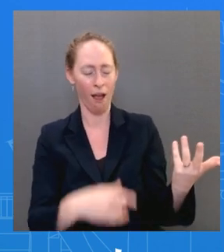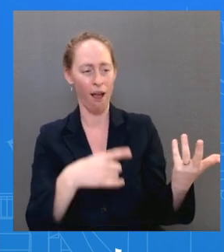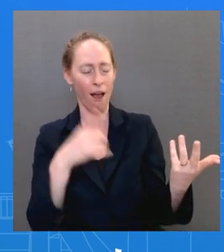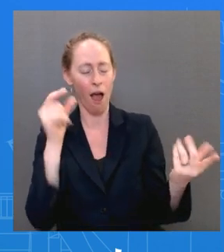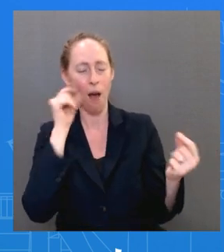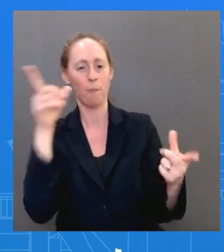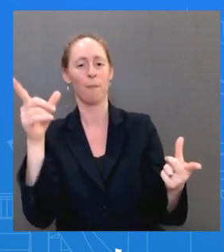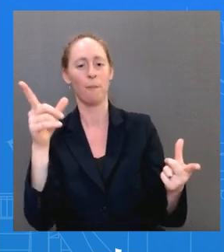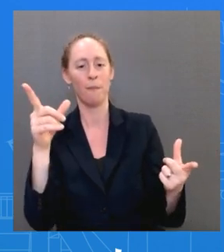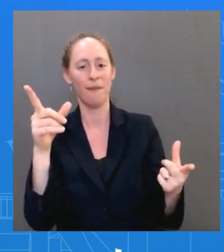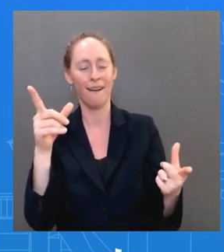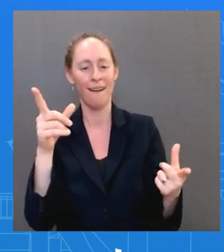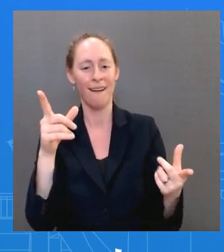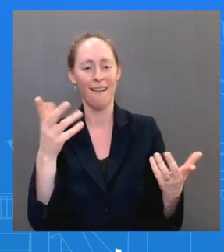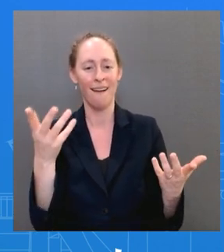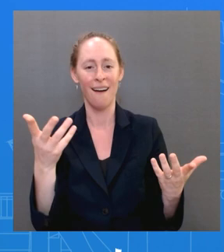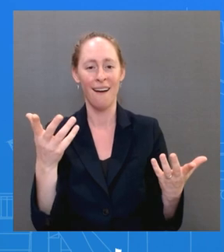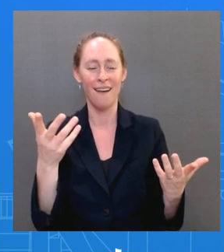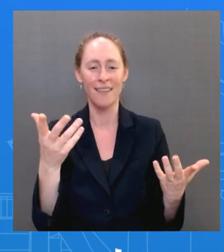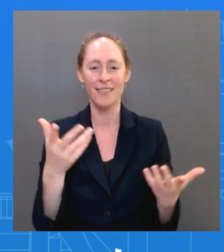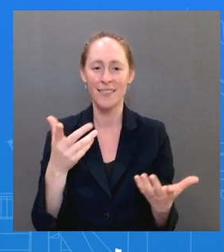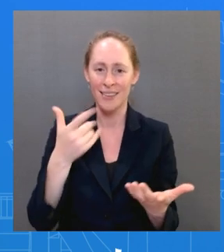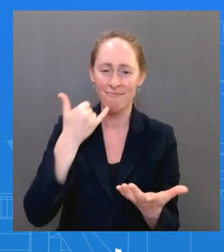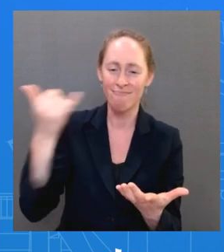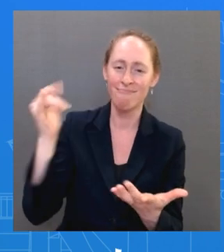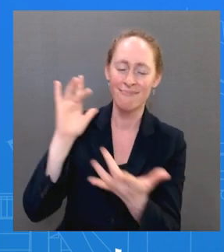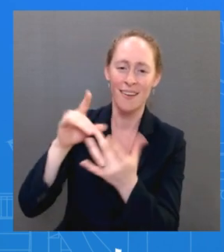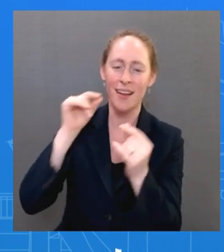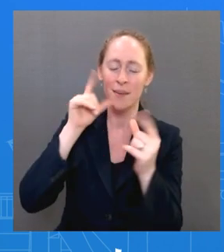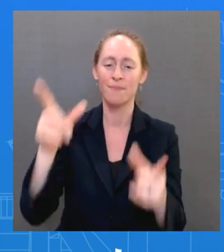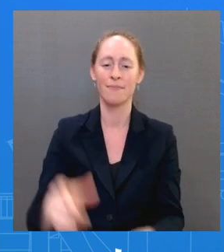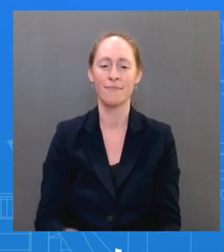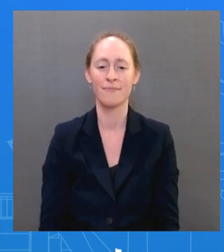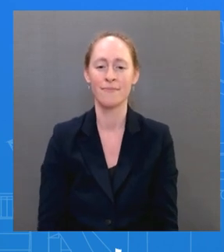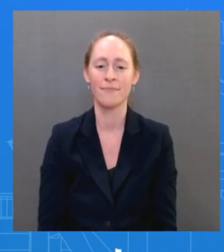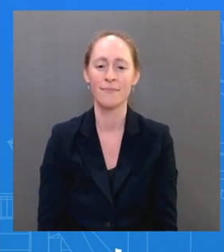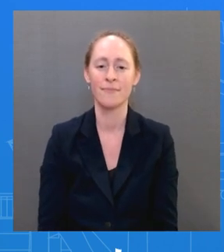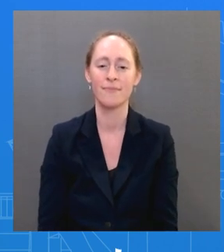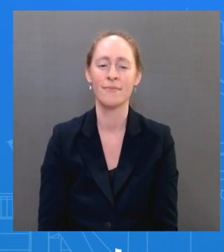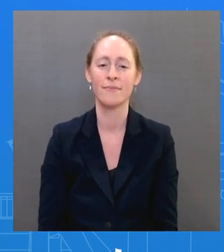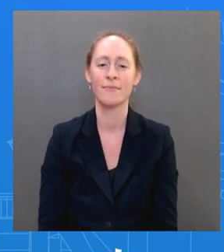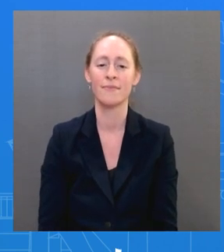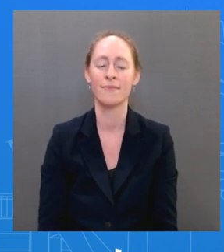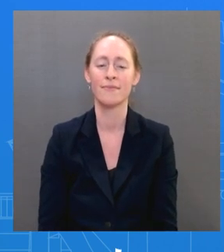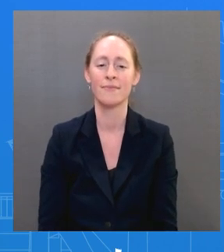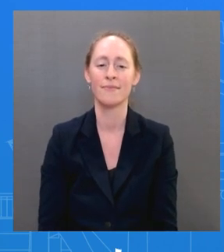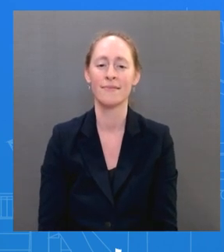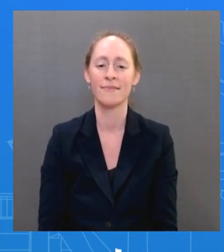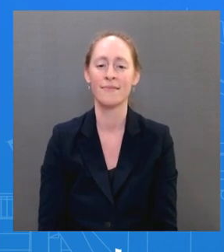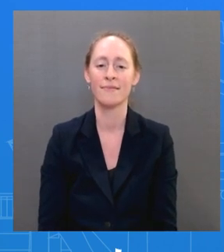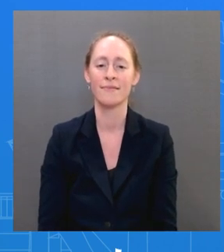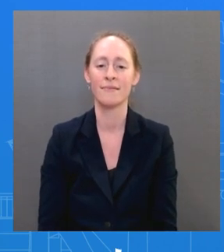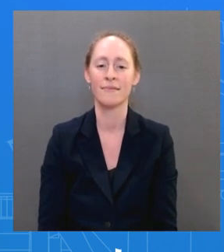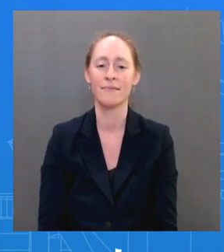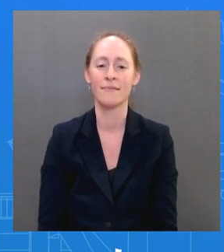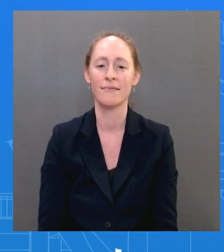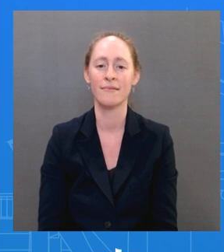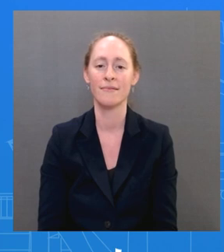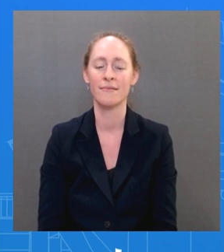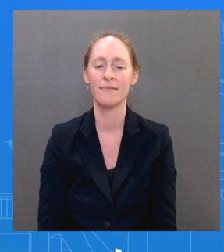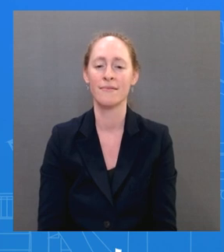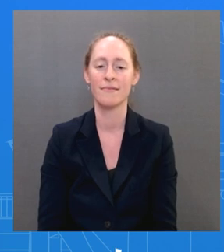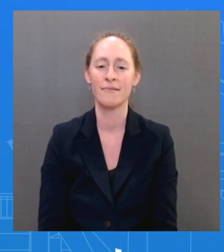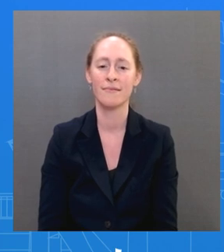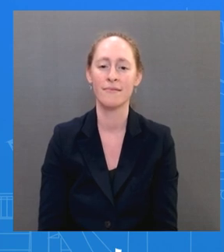was examined, and then immediately we put out information about the president's status overnight. I'm now here to give you more information about that. The point is,